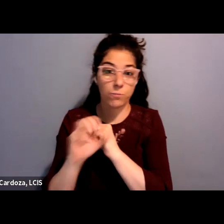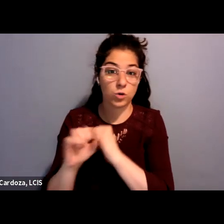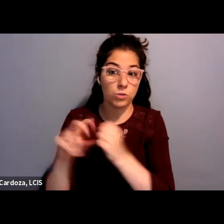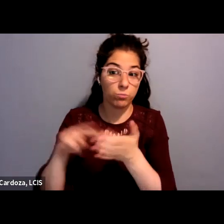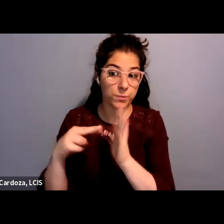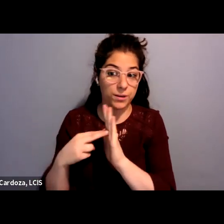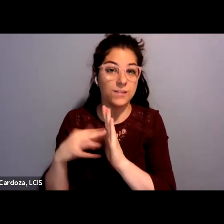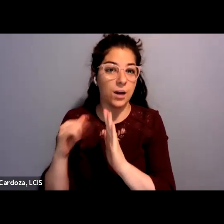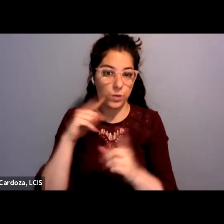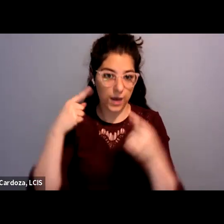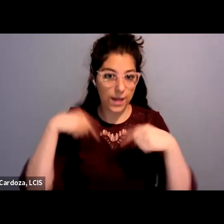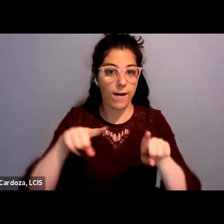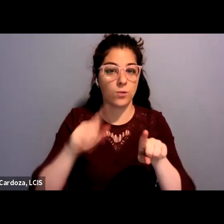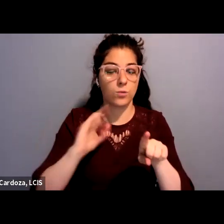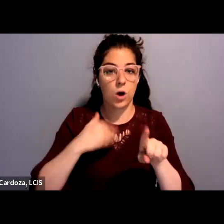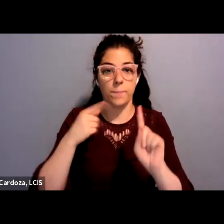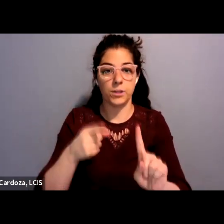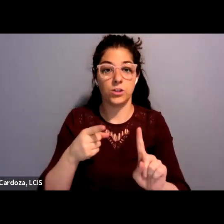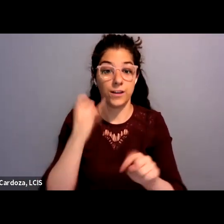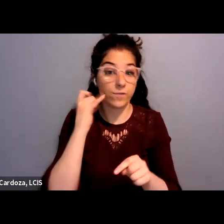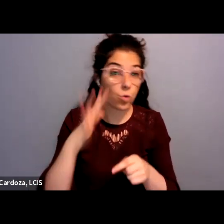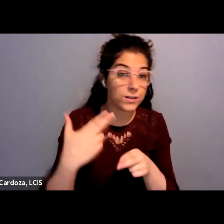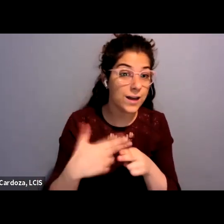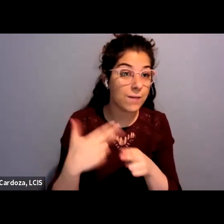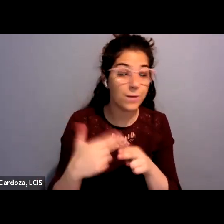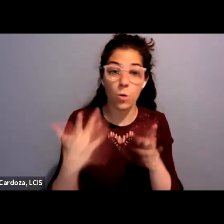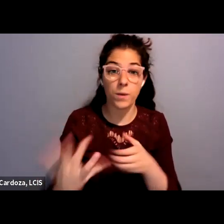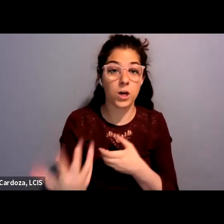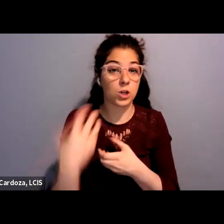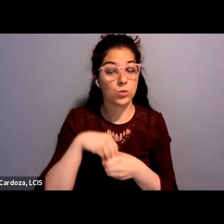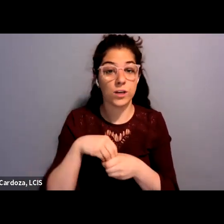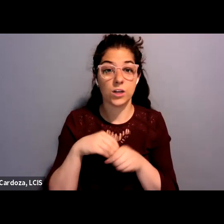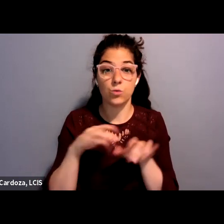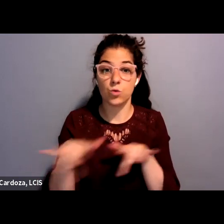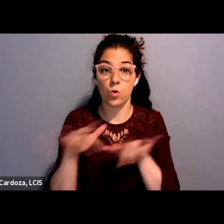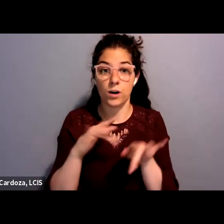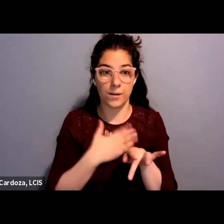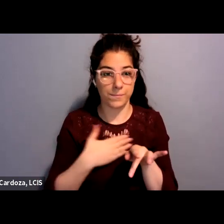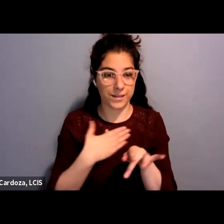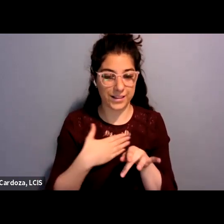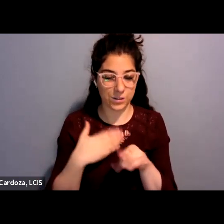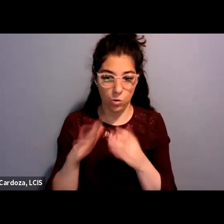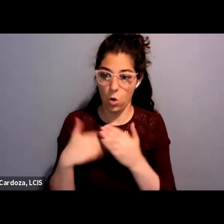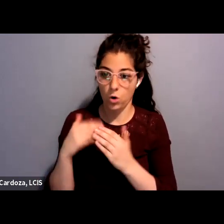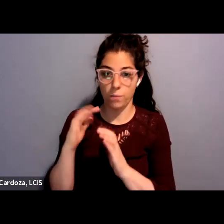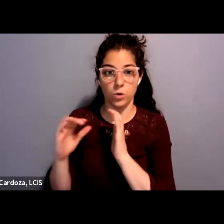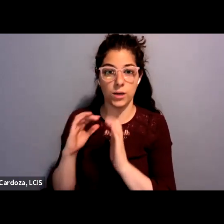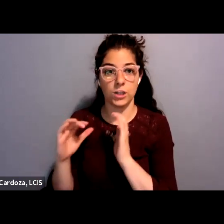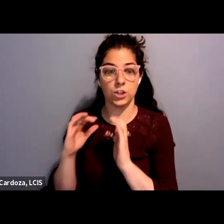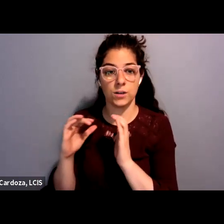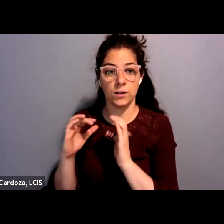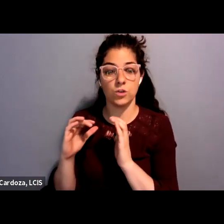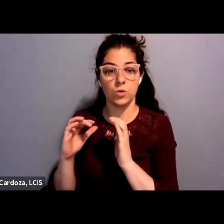mission. If you do not wish your name to be included in this recording, please direct all communications to